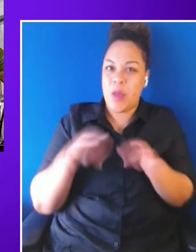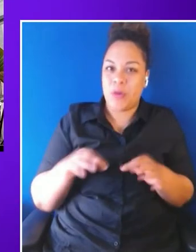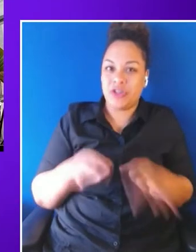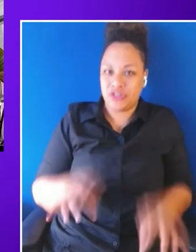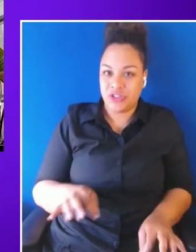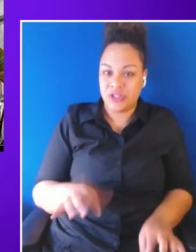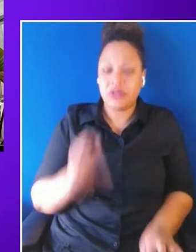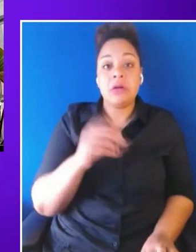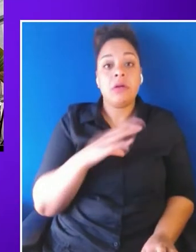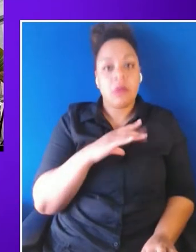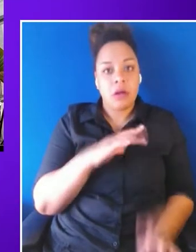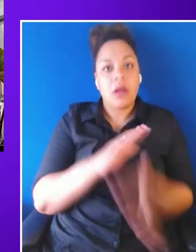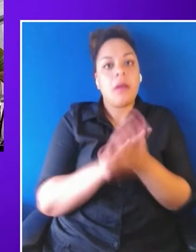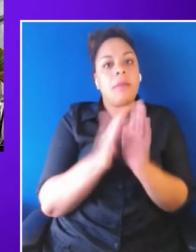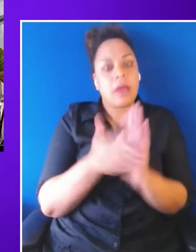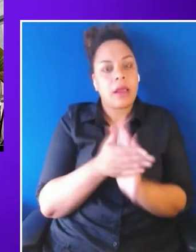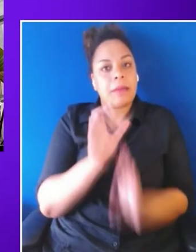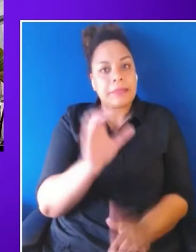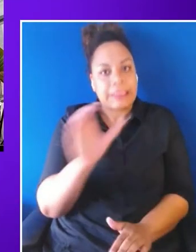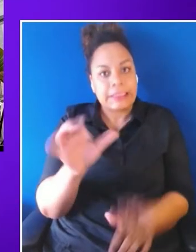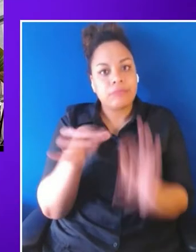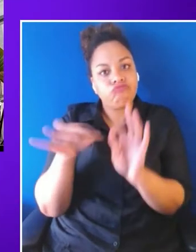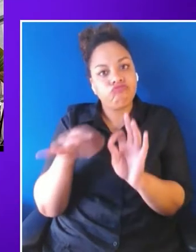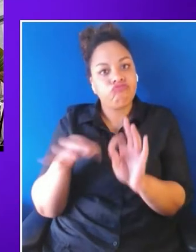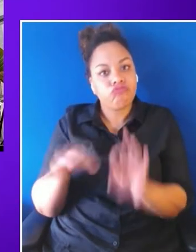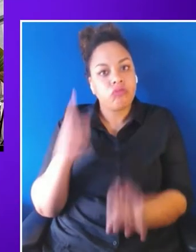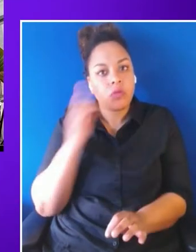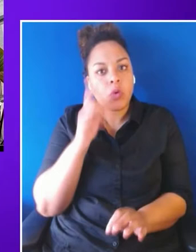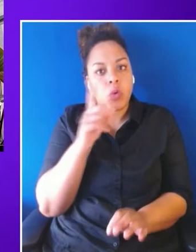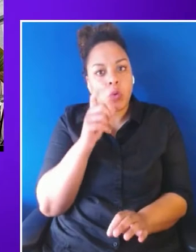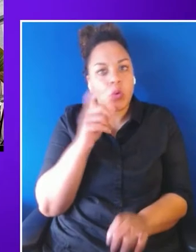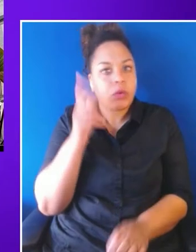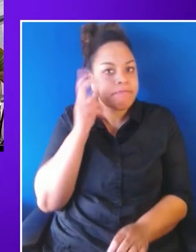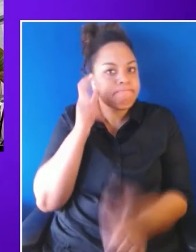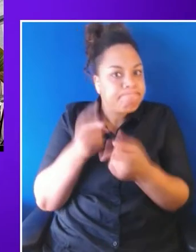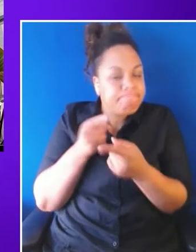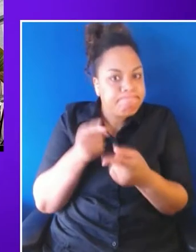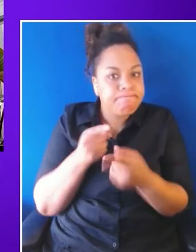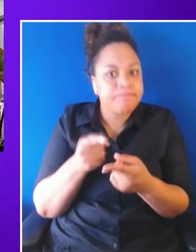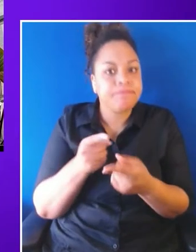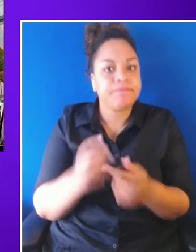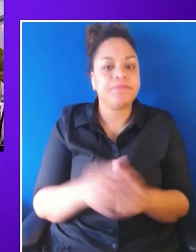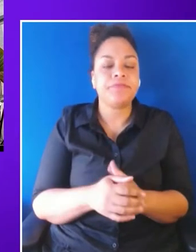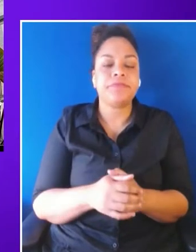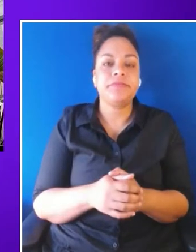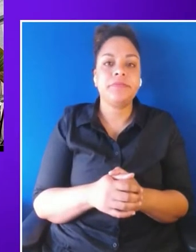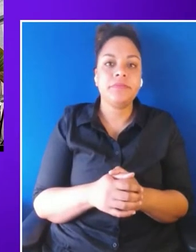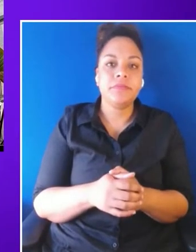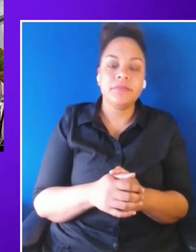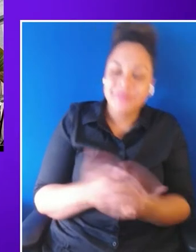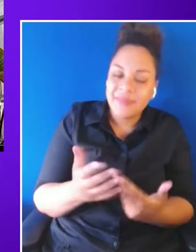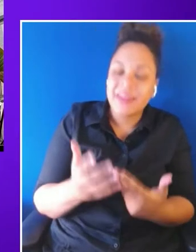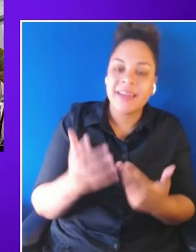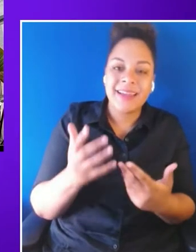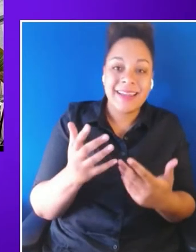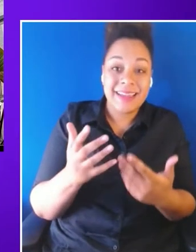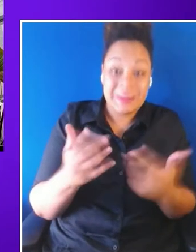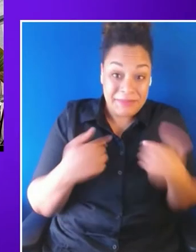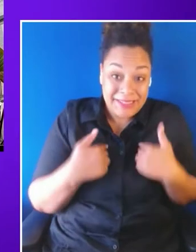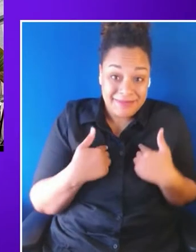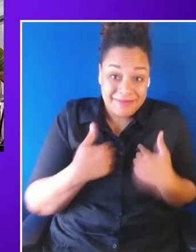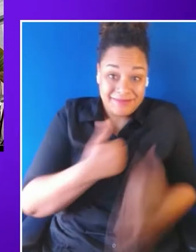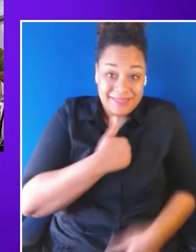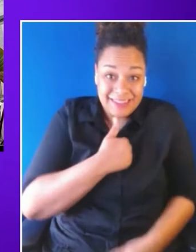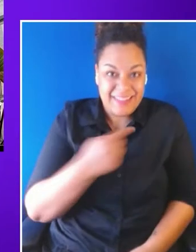a captioning tool for those who have difficulty hearing, and you know, even me, I hear